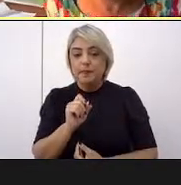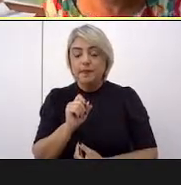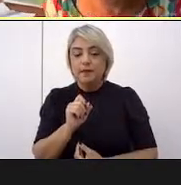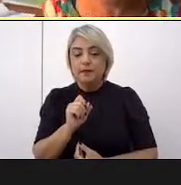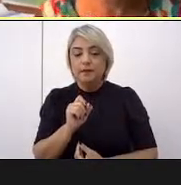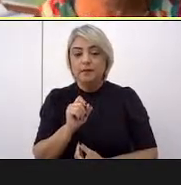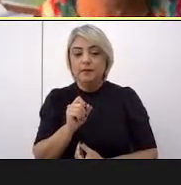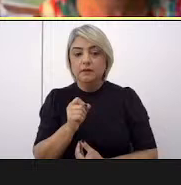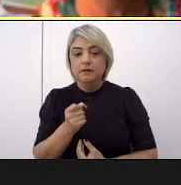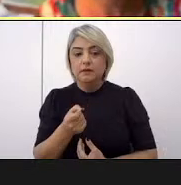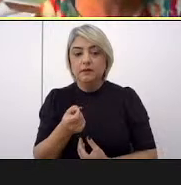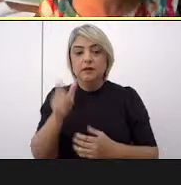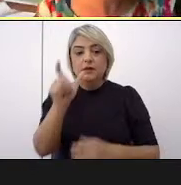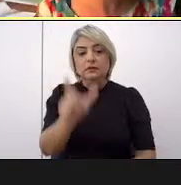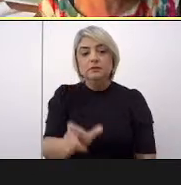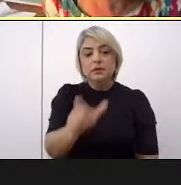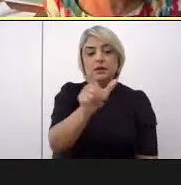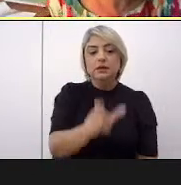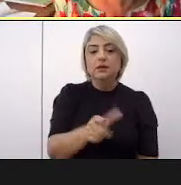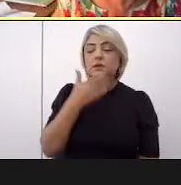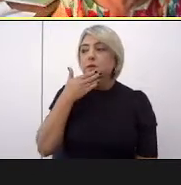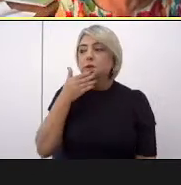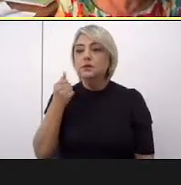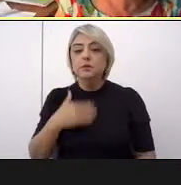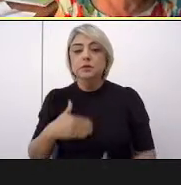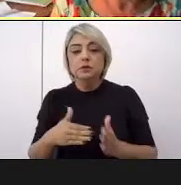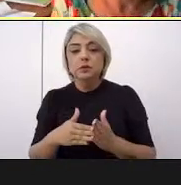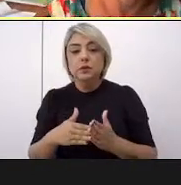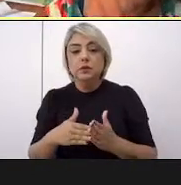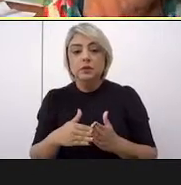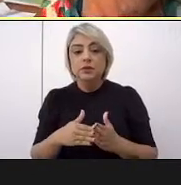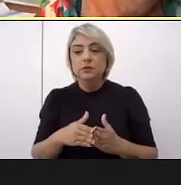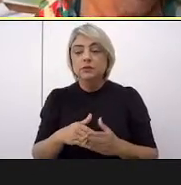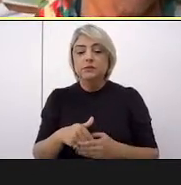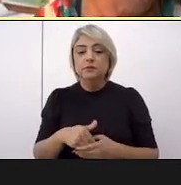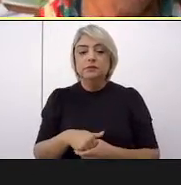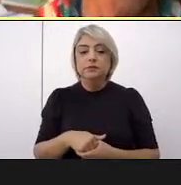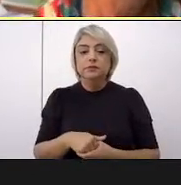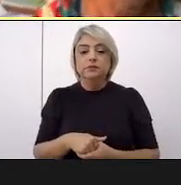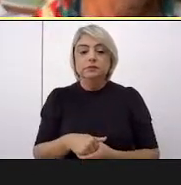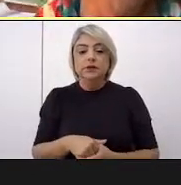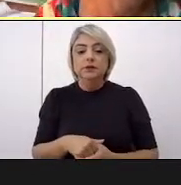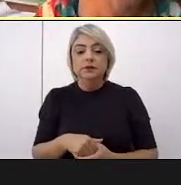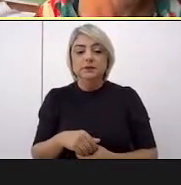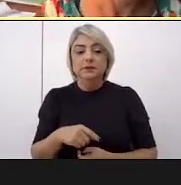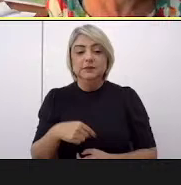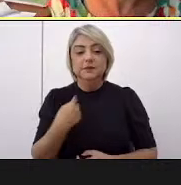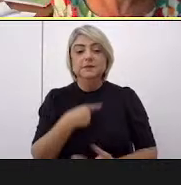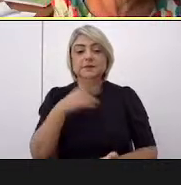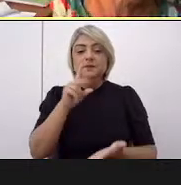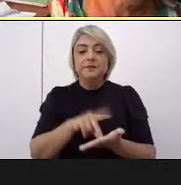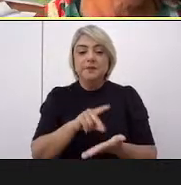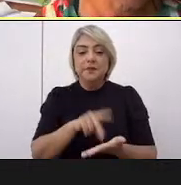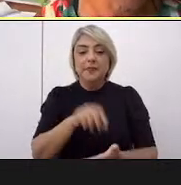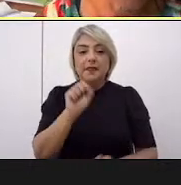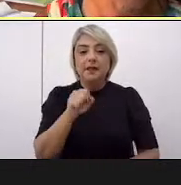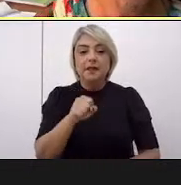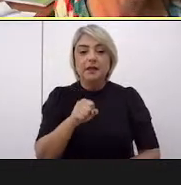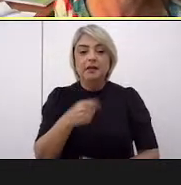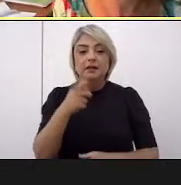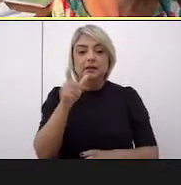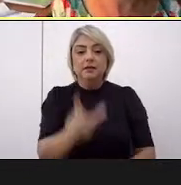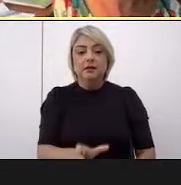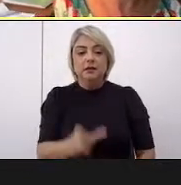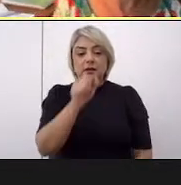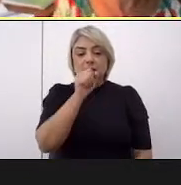by all big retailers, they are de facto obligatory, compulsory standards,